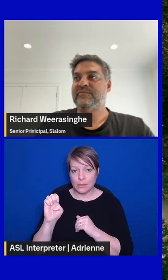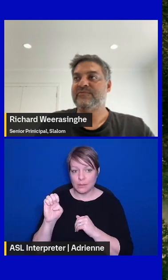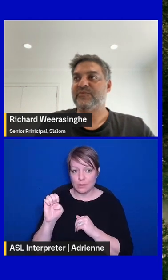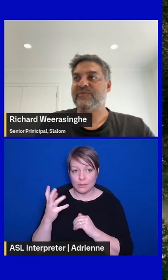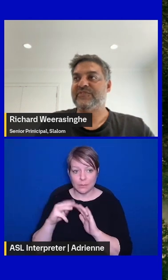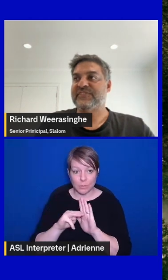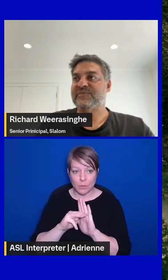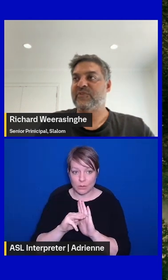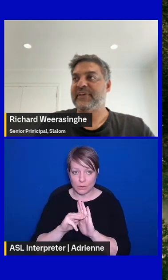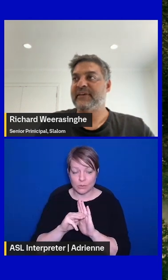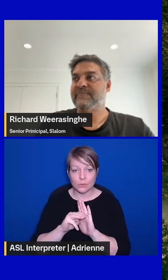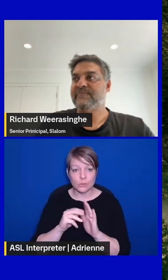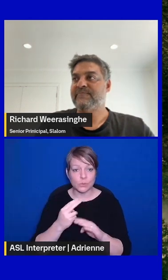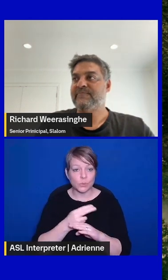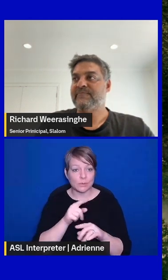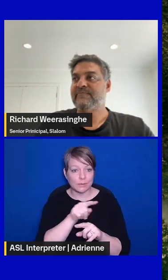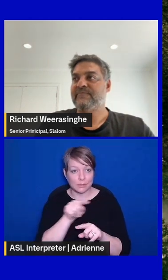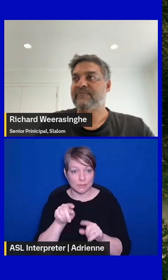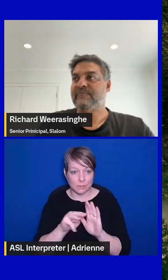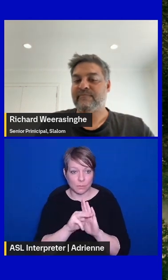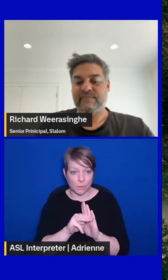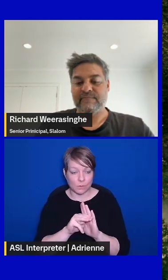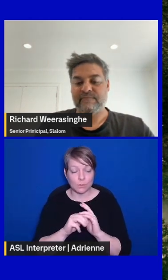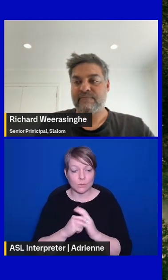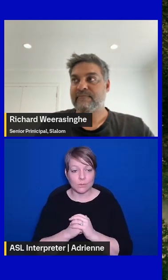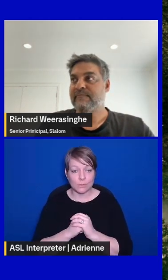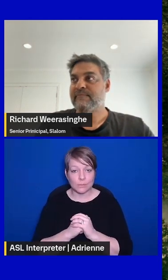model. So we're using this model here.